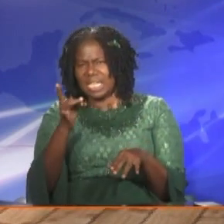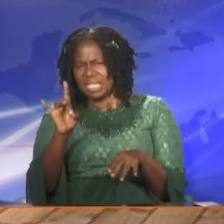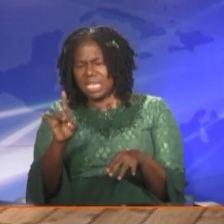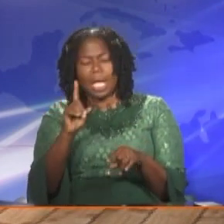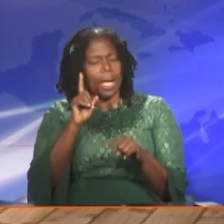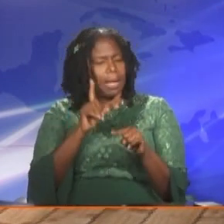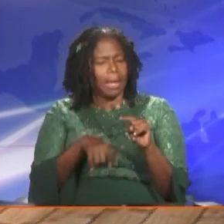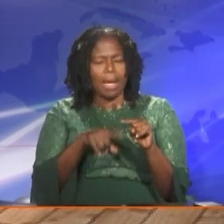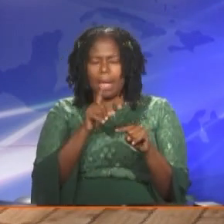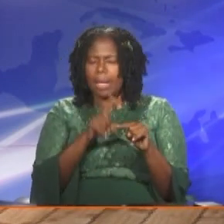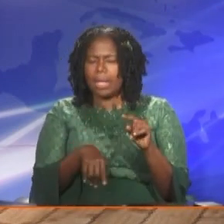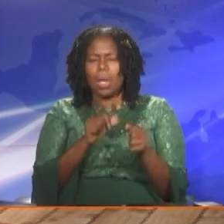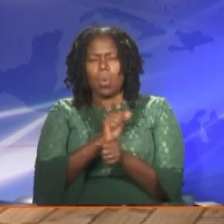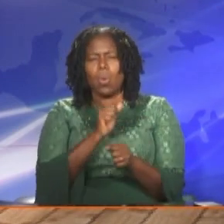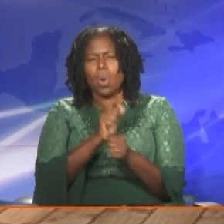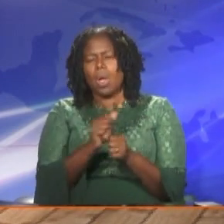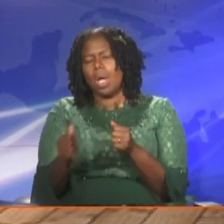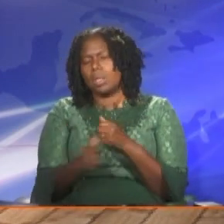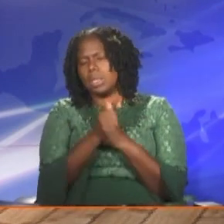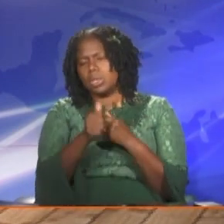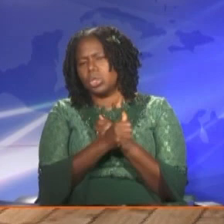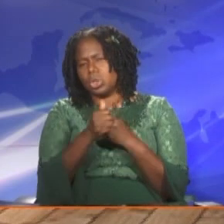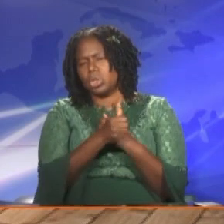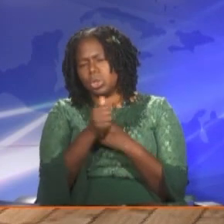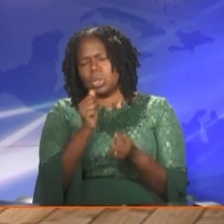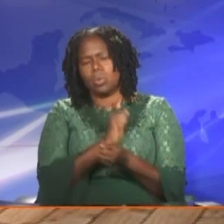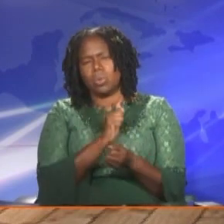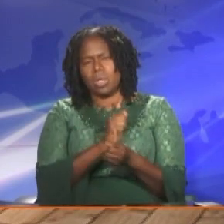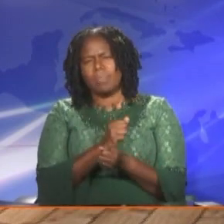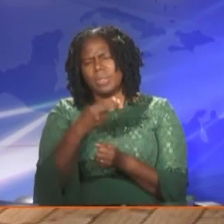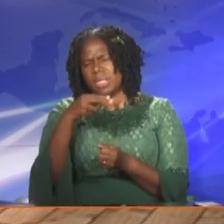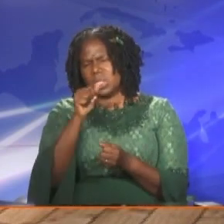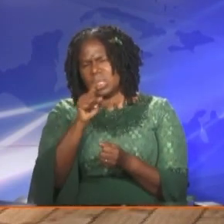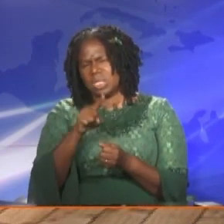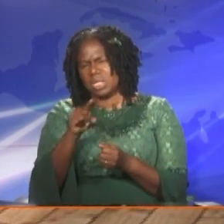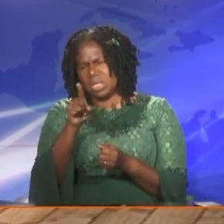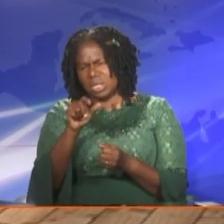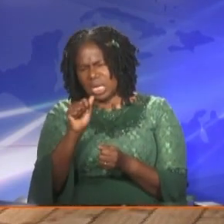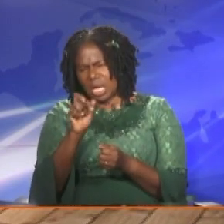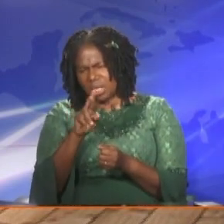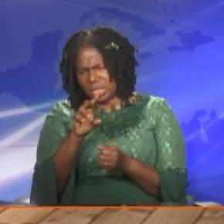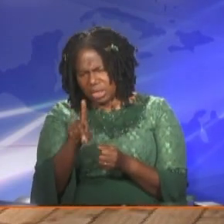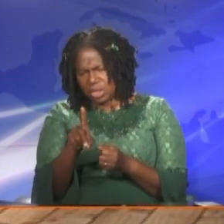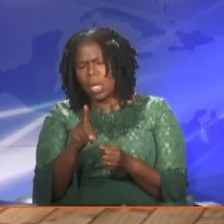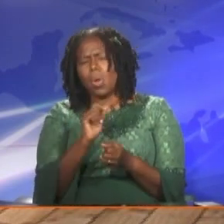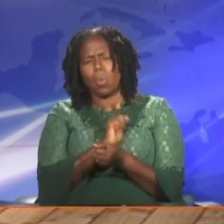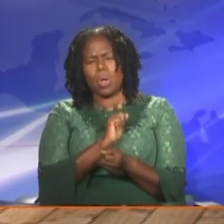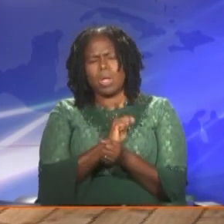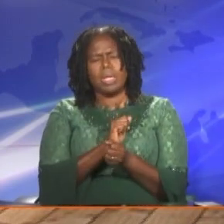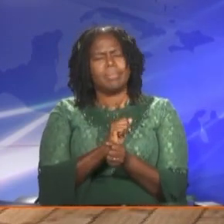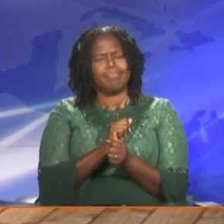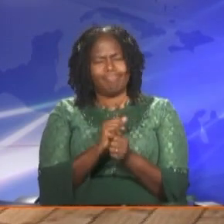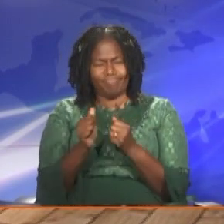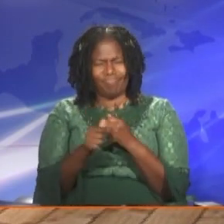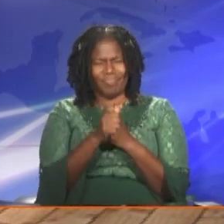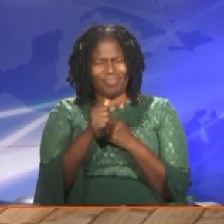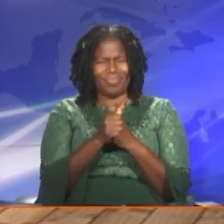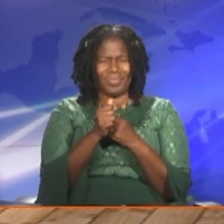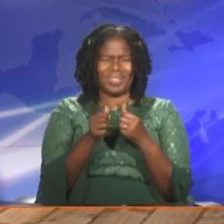in is a means of protecting them while they work as a child. So different hazards